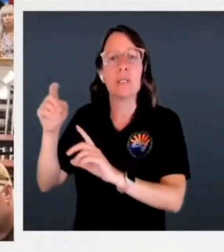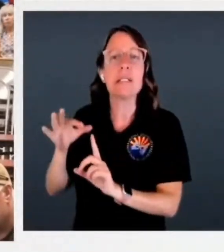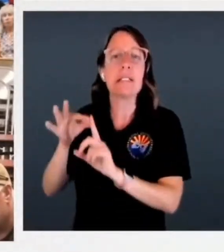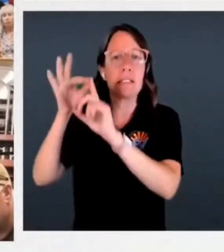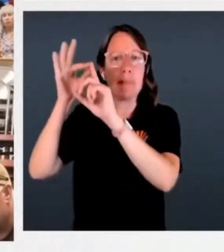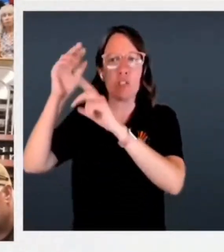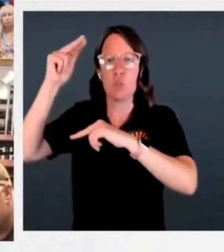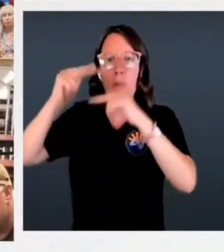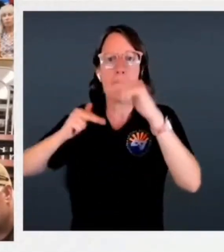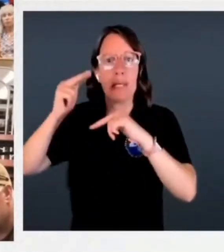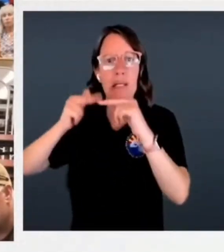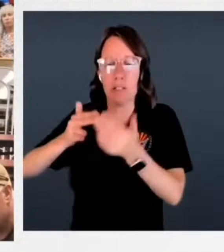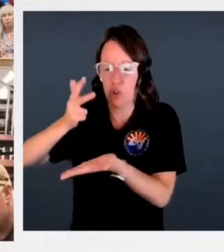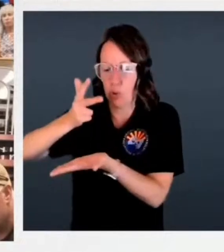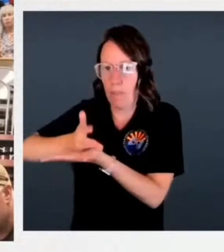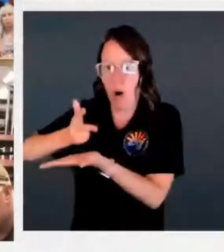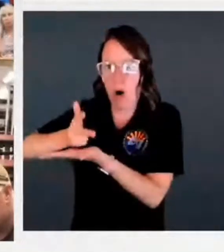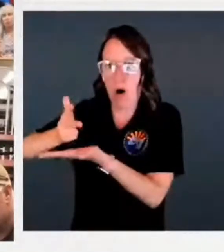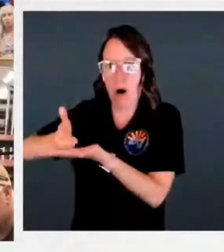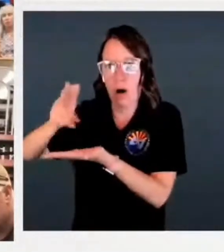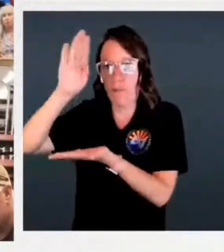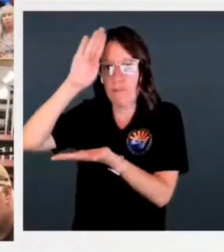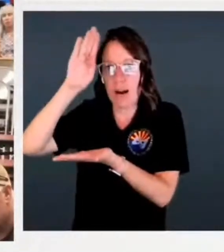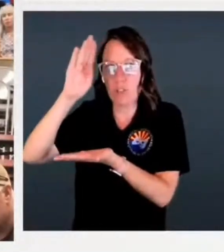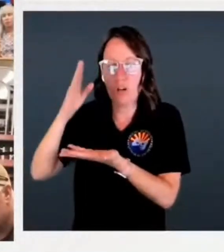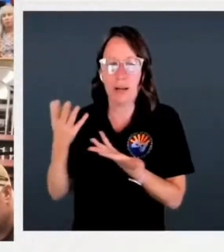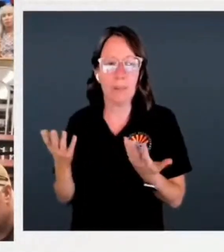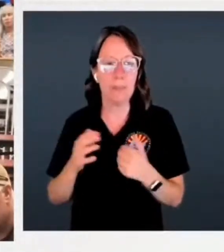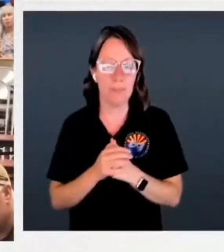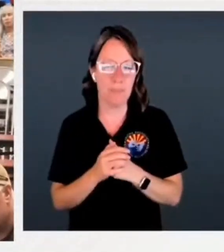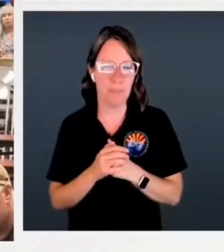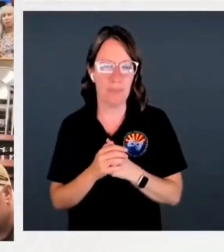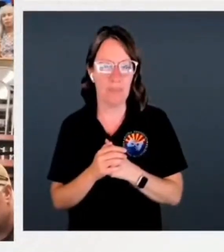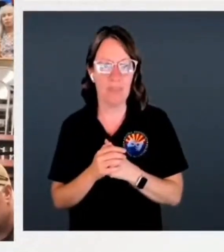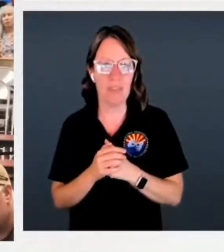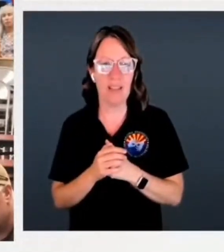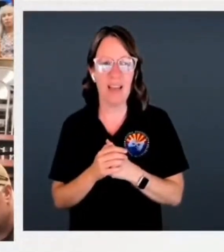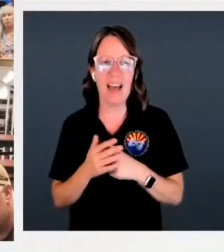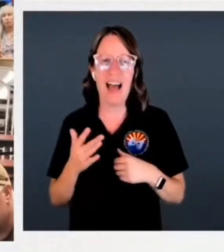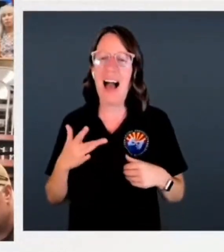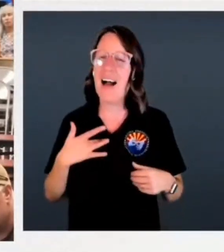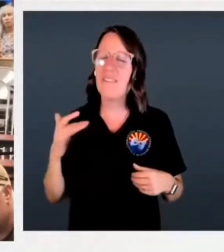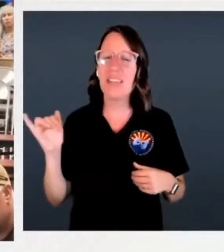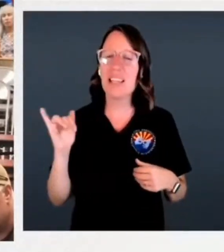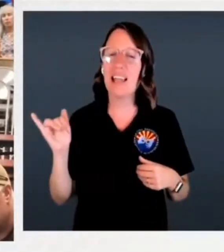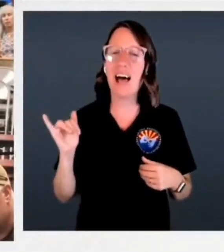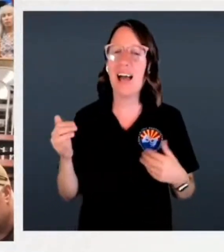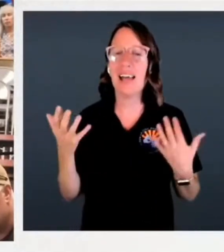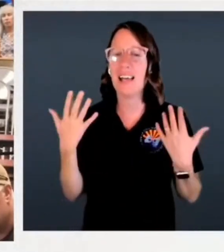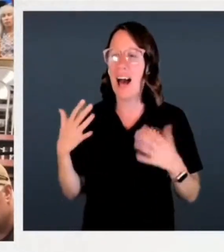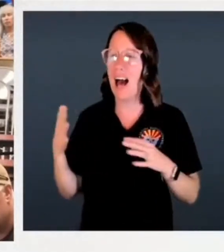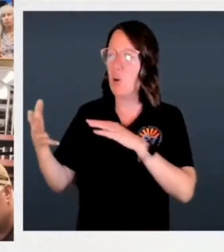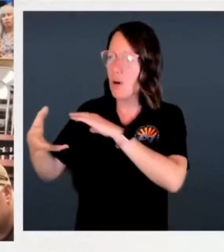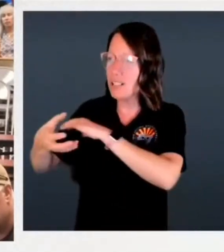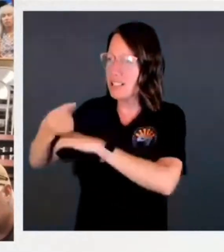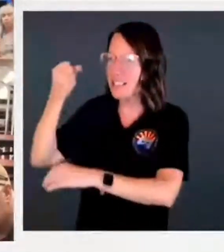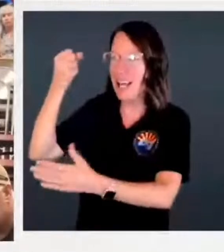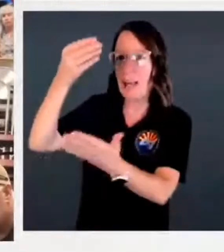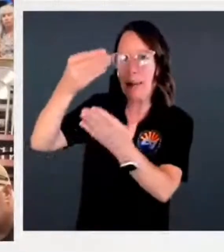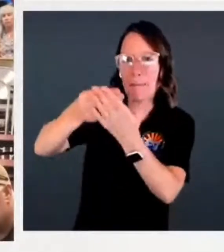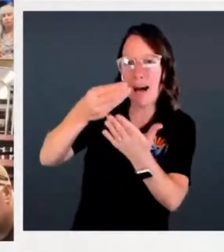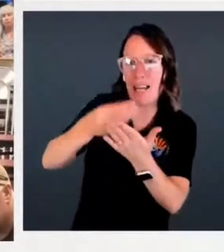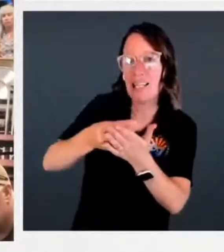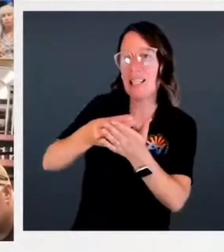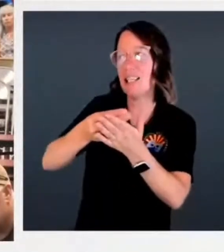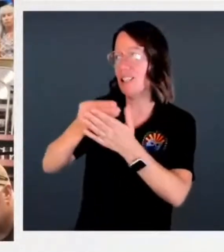this right, I don't think we should take from Paul anymore from Peter, or vice versa, steal from Peter to pay